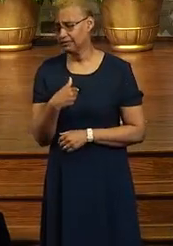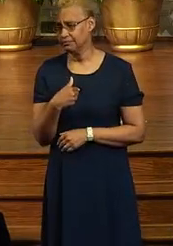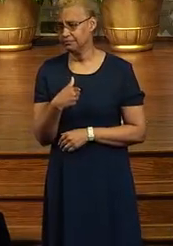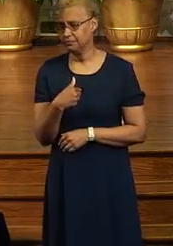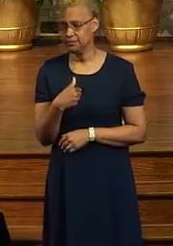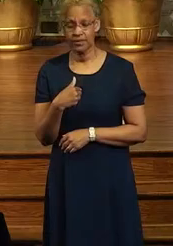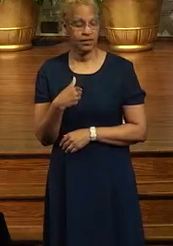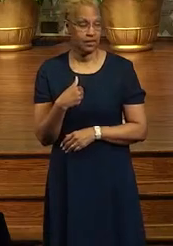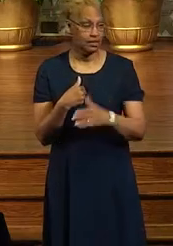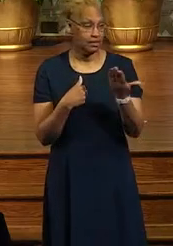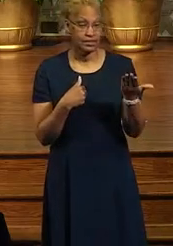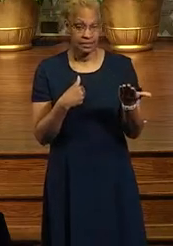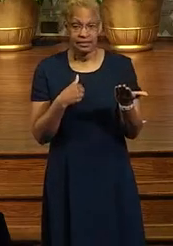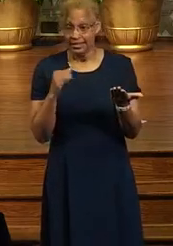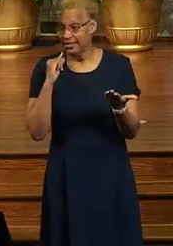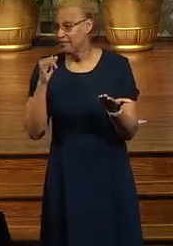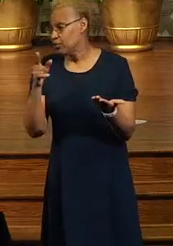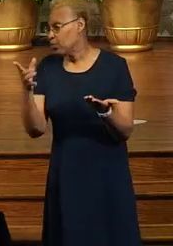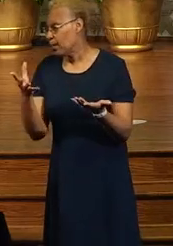If that's your cry,